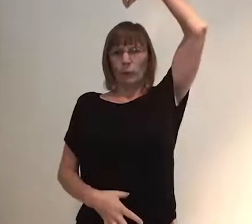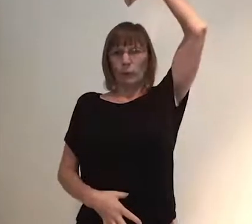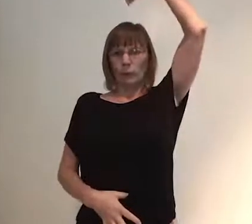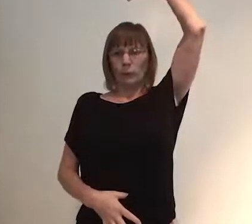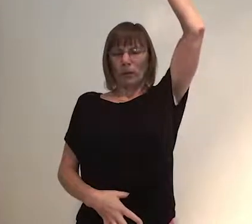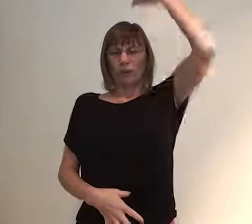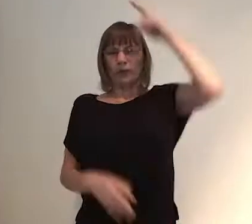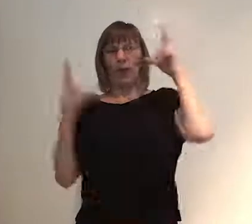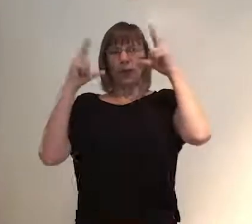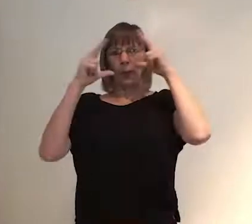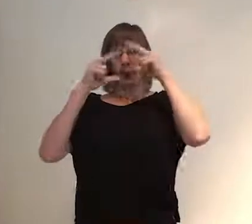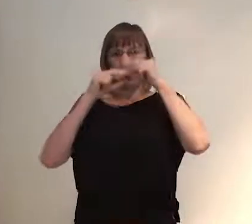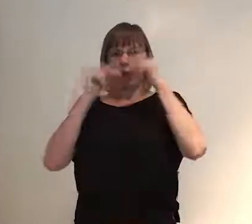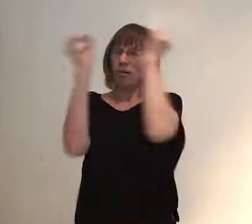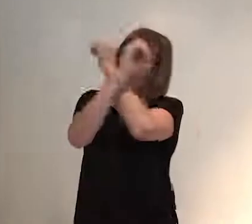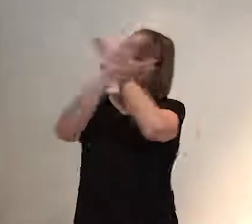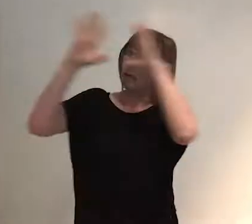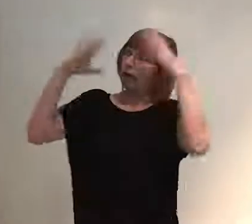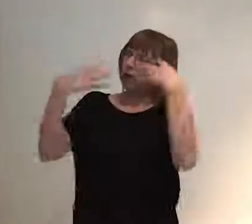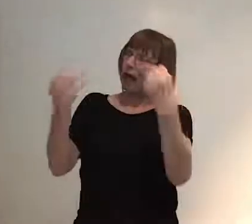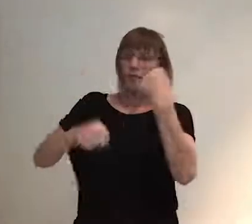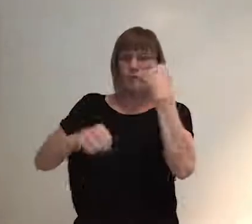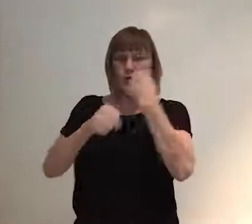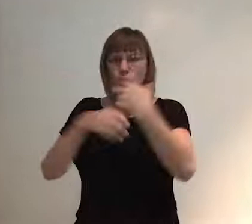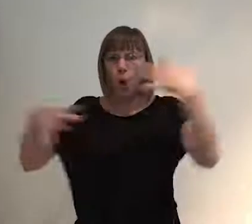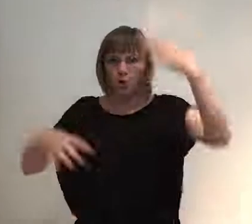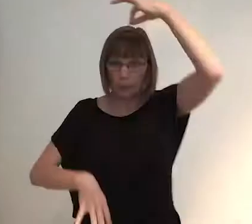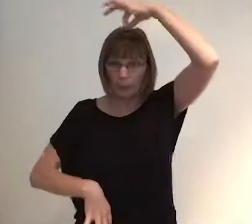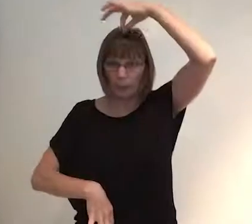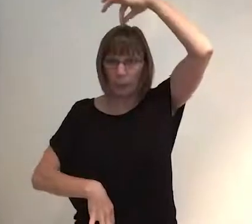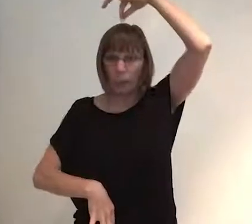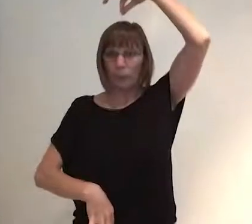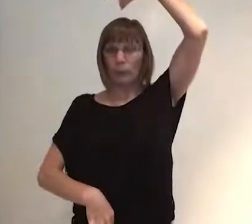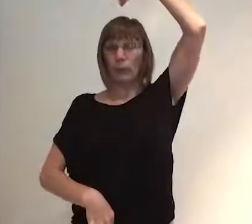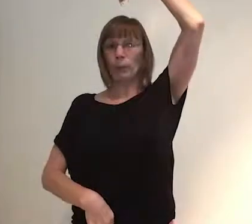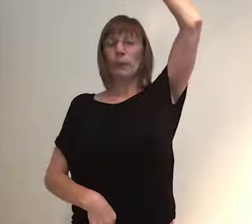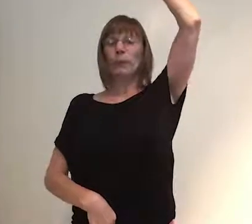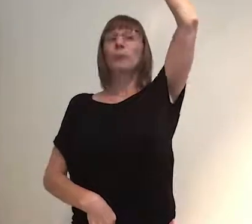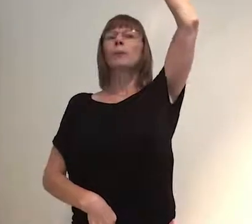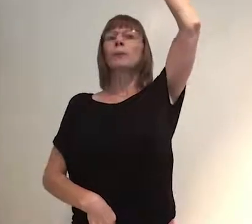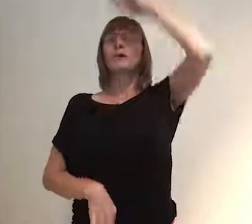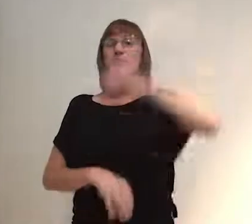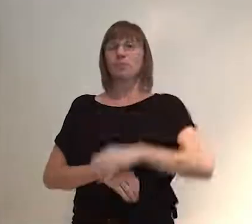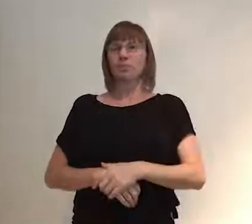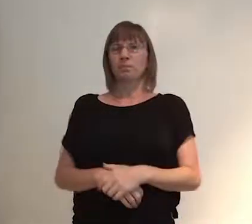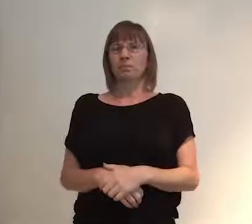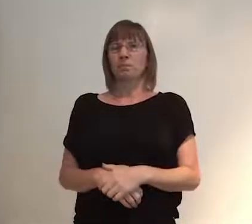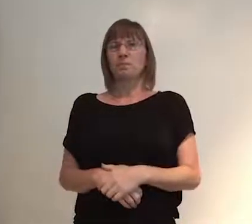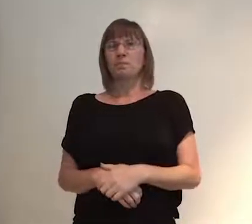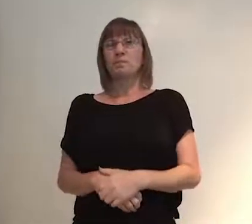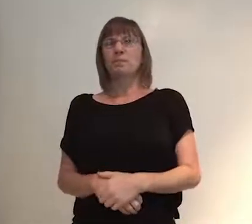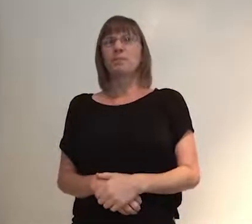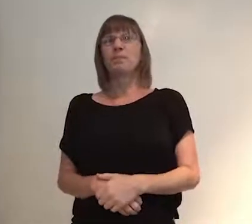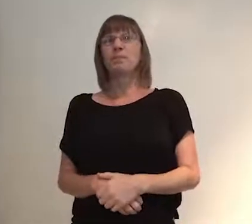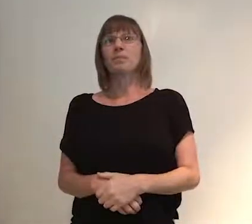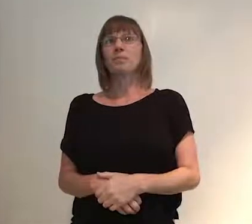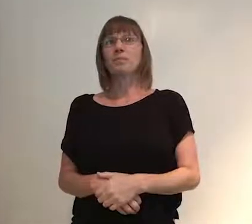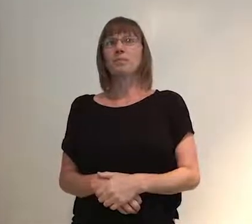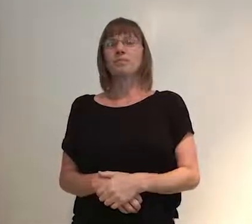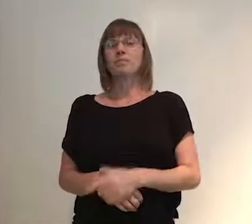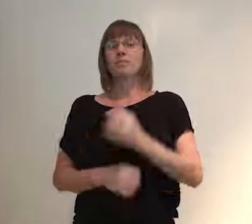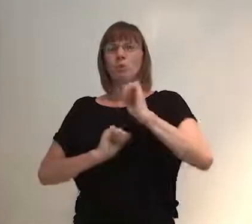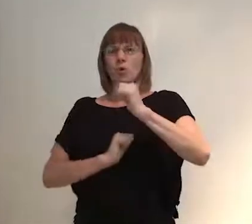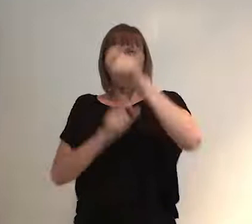through the spine, closing the eyes. Imagine you've got a golden thread coming out from the crown of your head, and it's